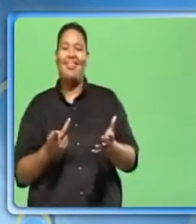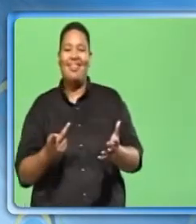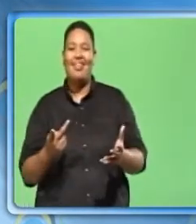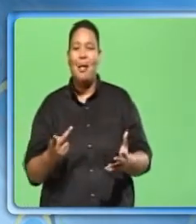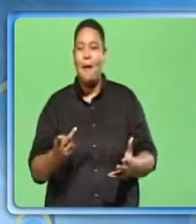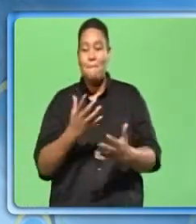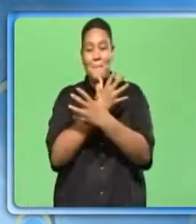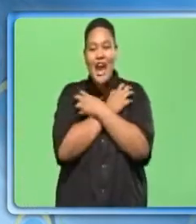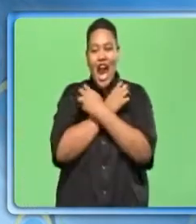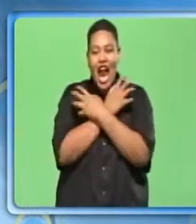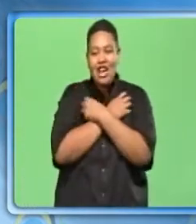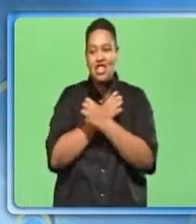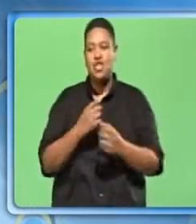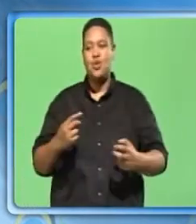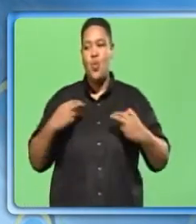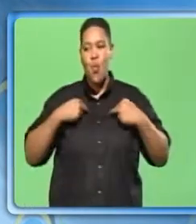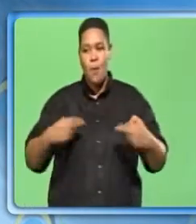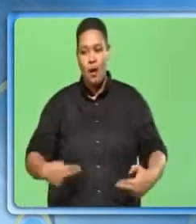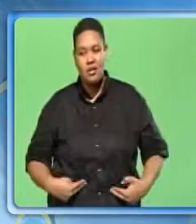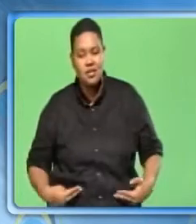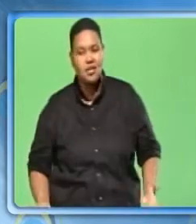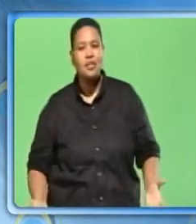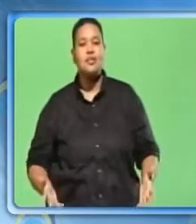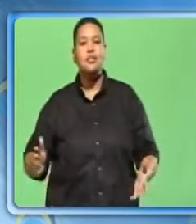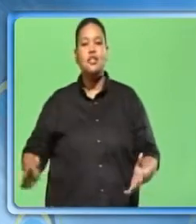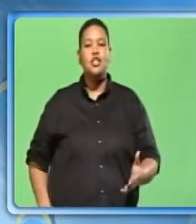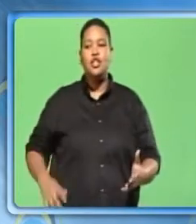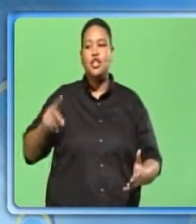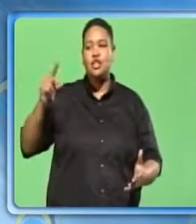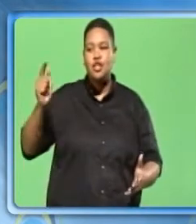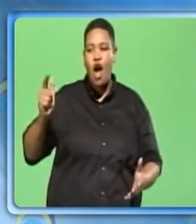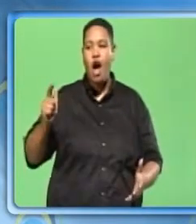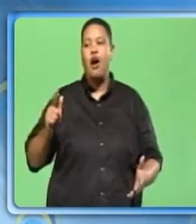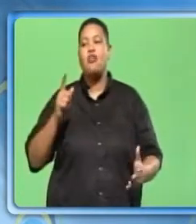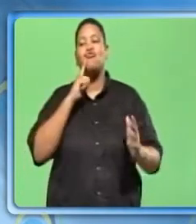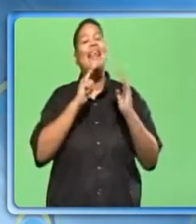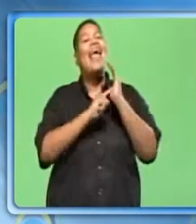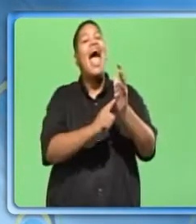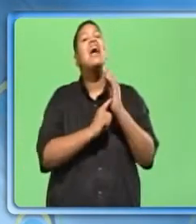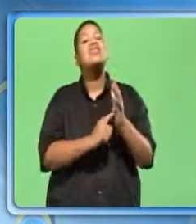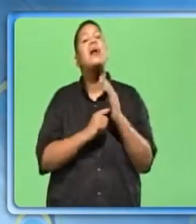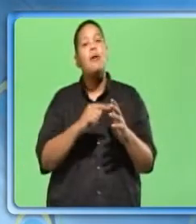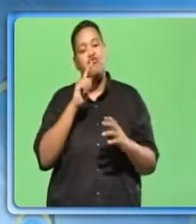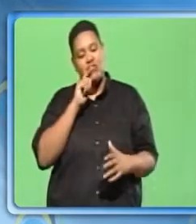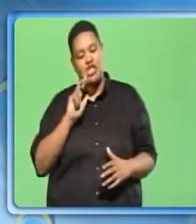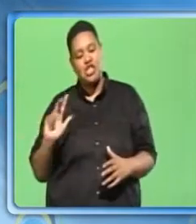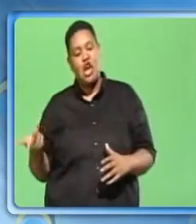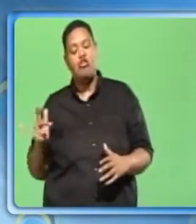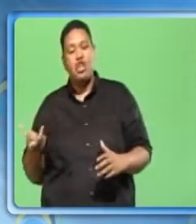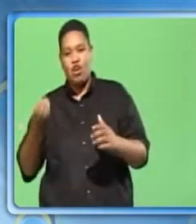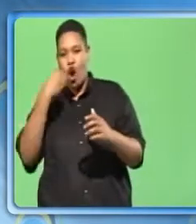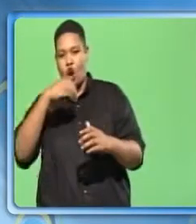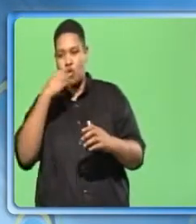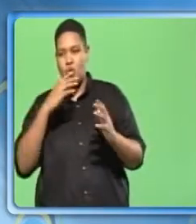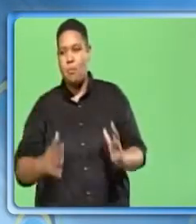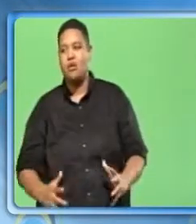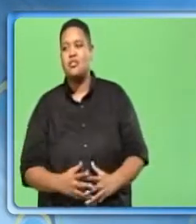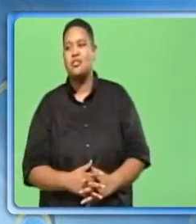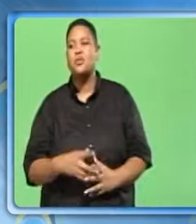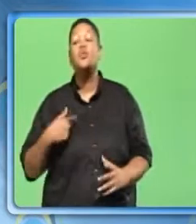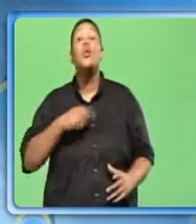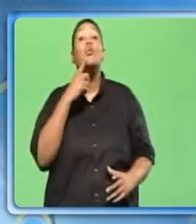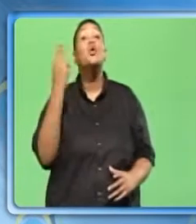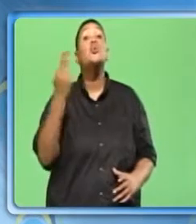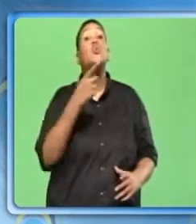Bears, humans, dog are examples of tertiary consumers. We will use